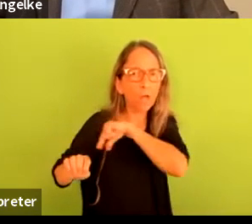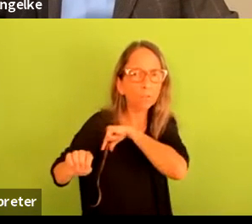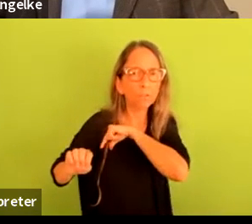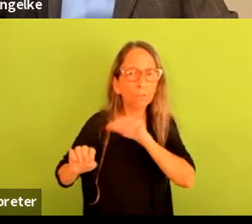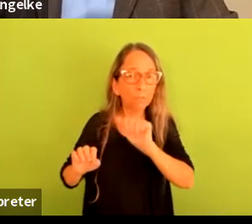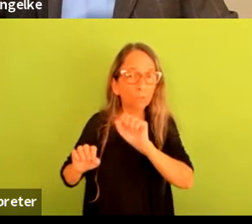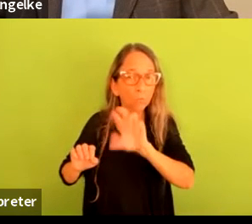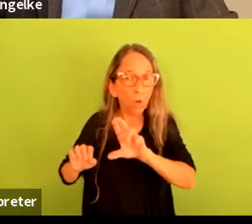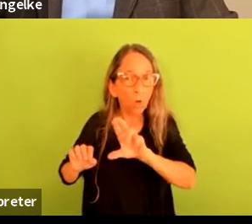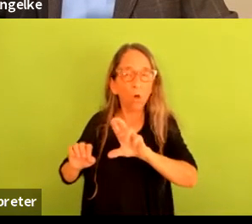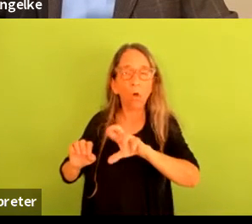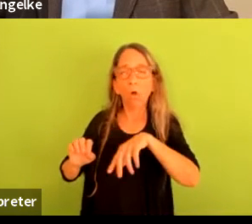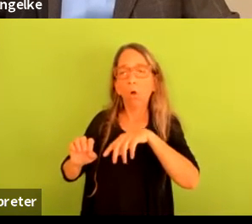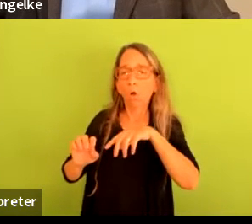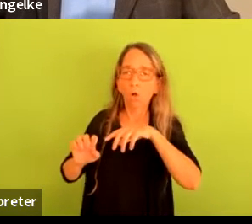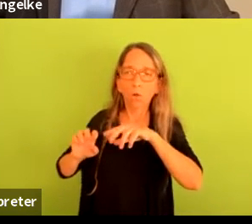So, Cree.